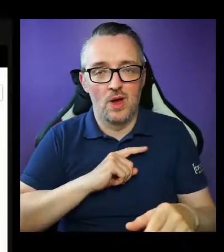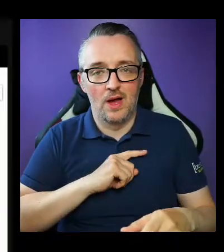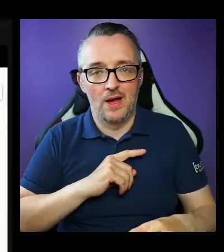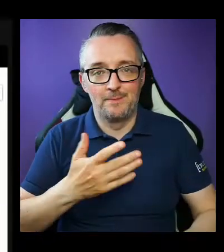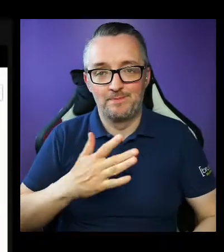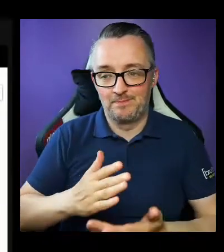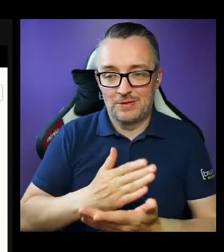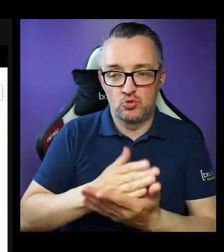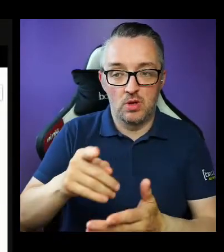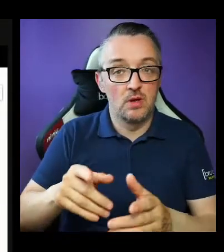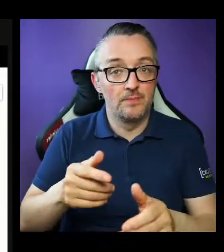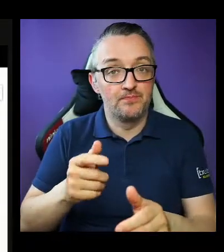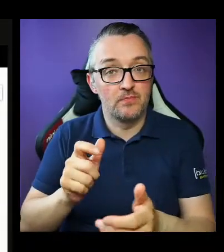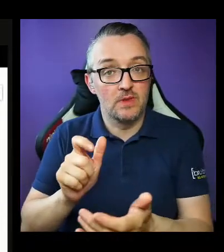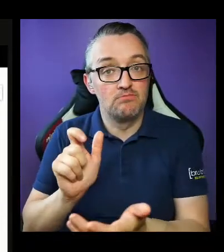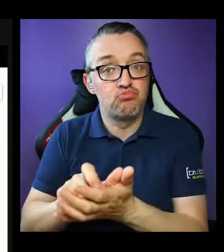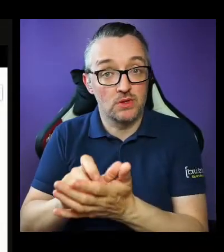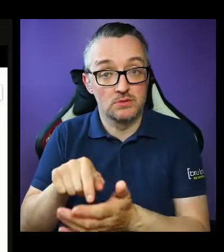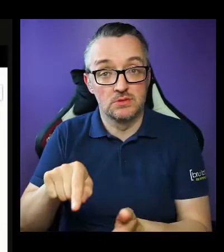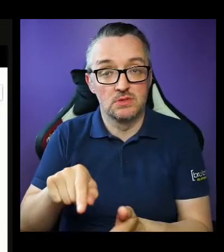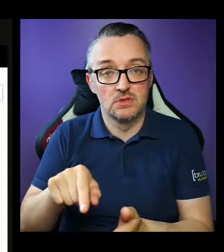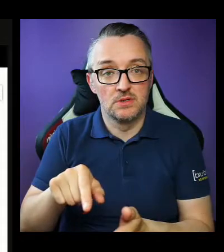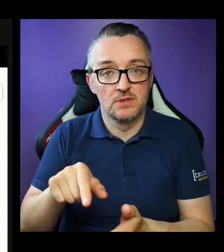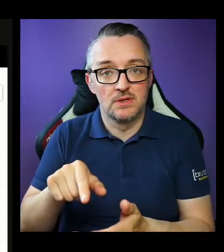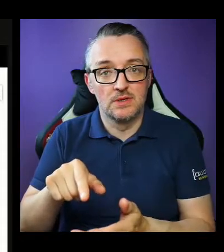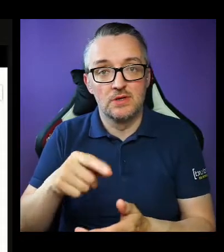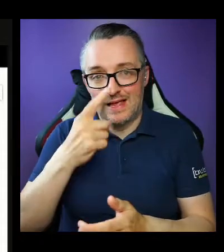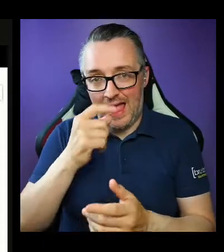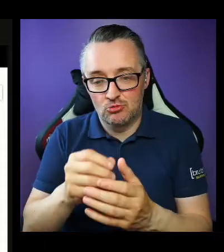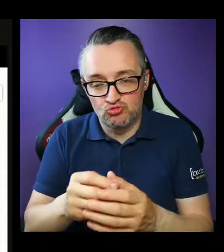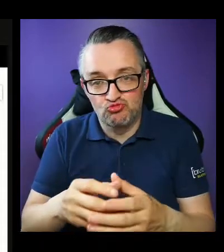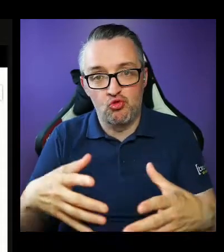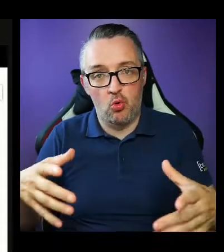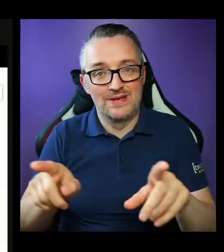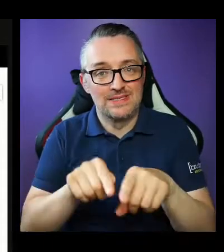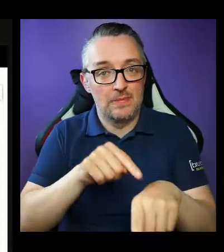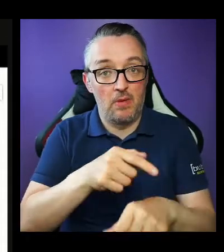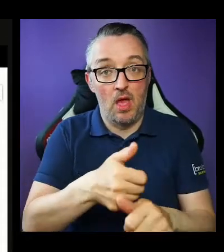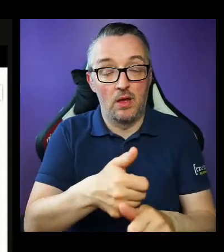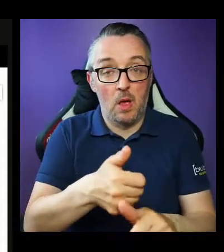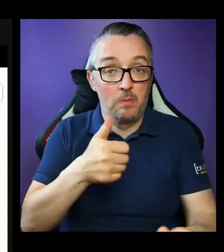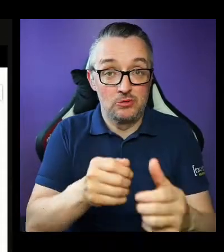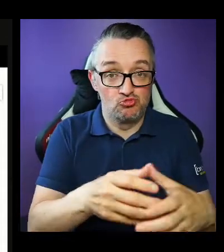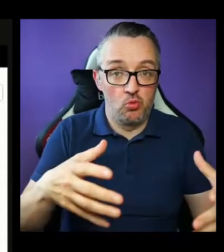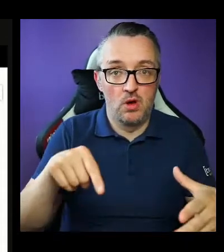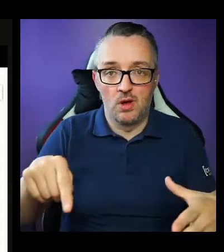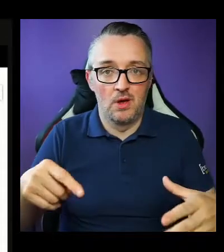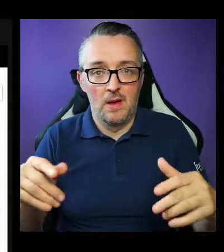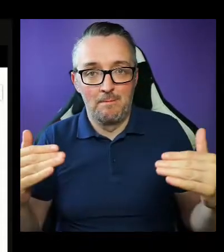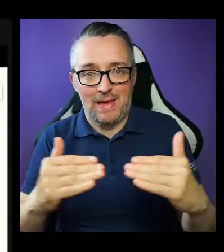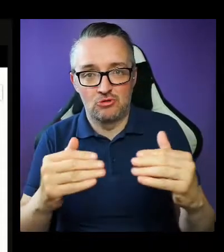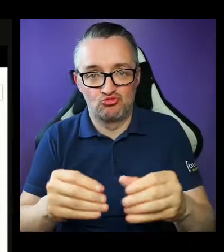product scalable for the business that we were having.